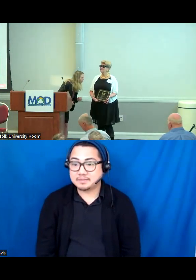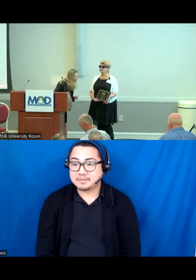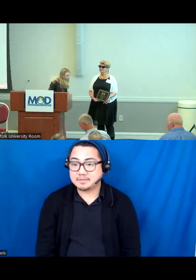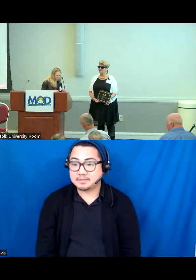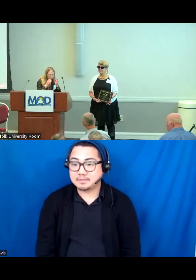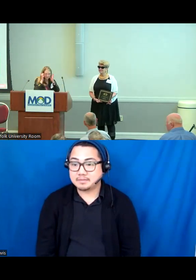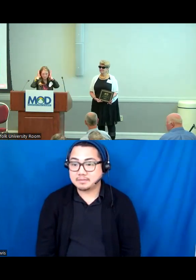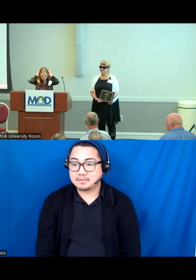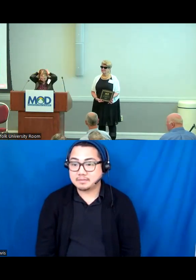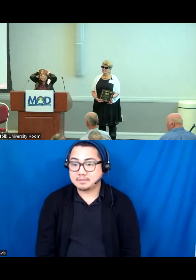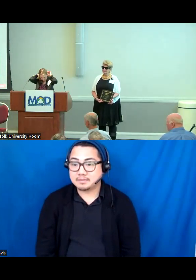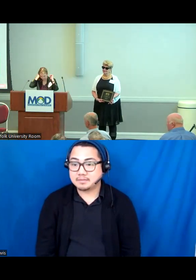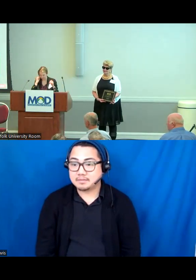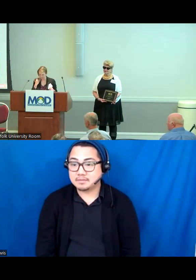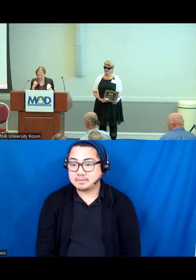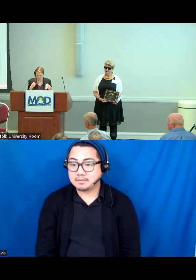Reggie.